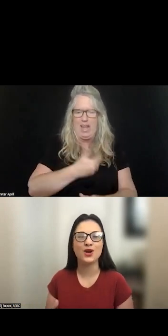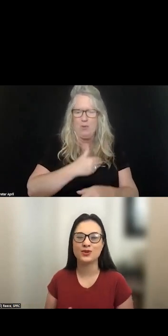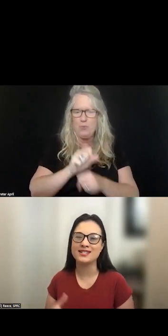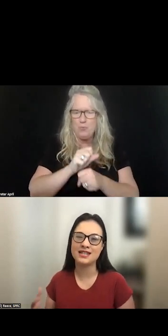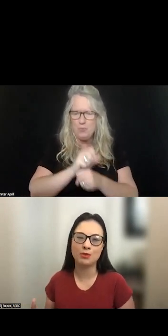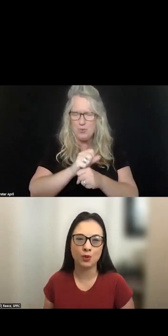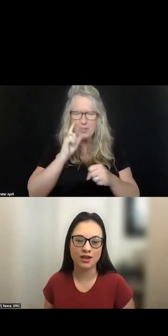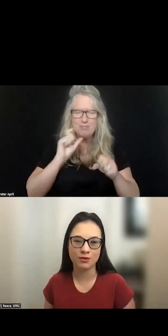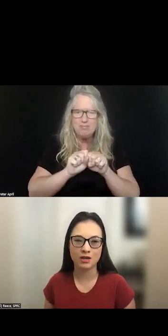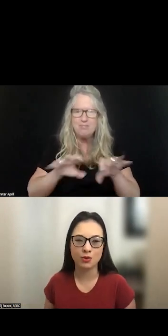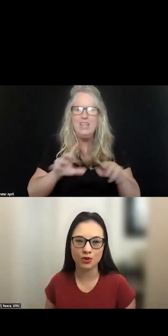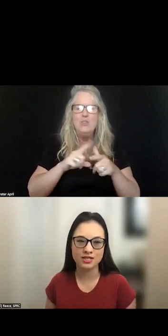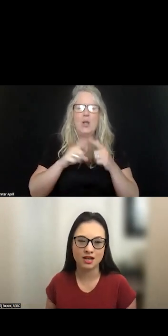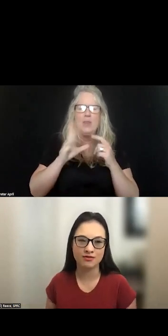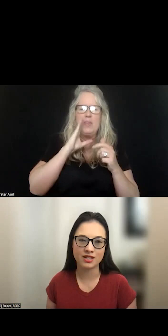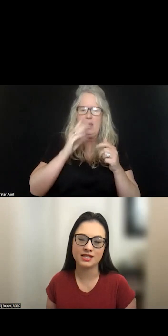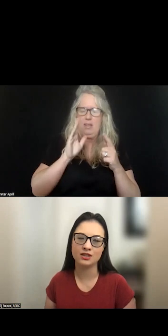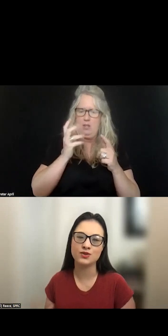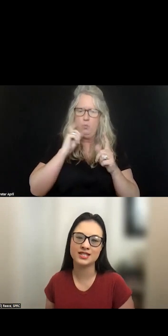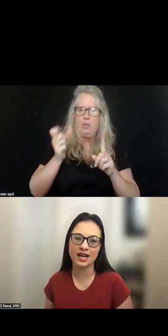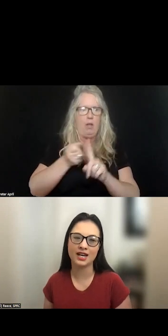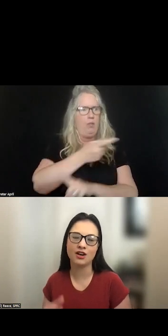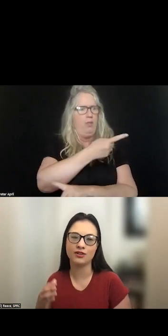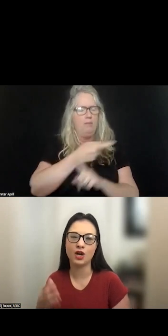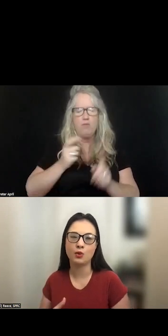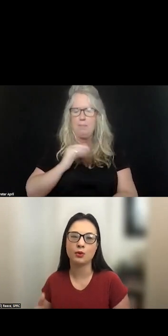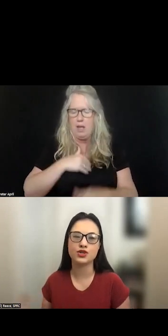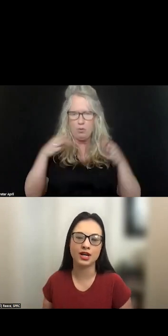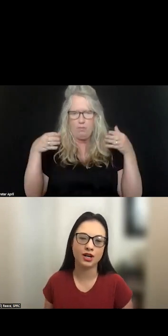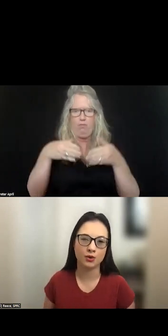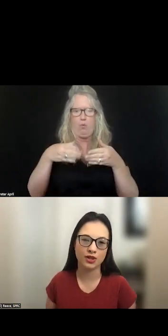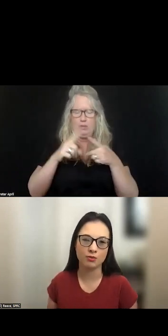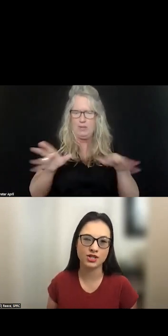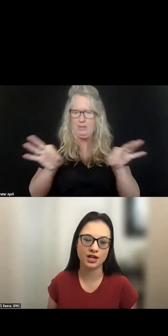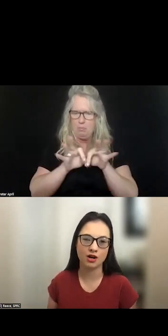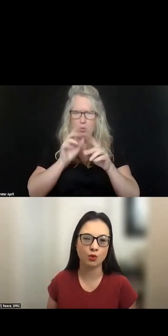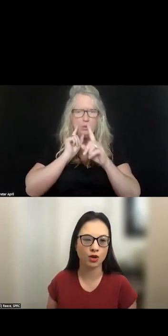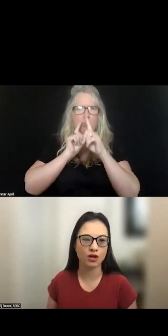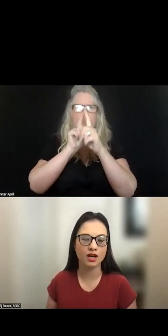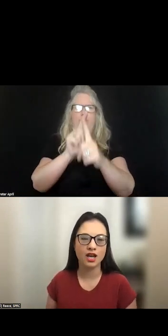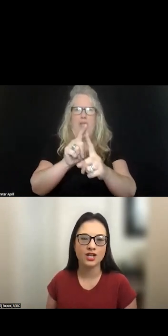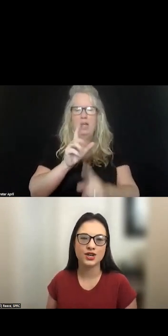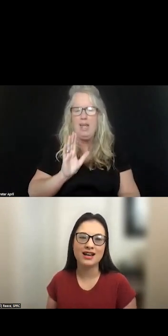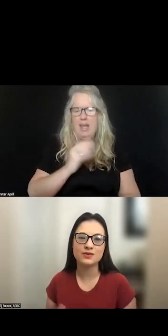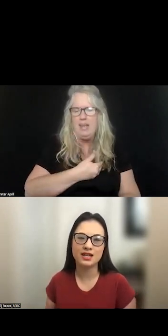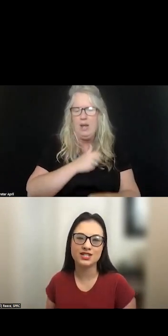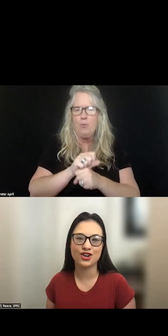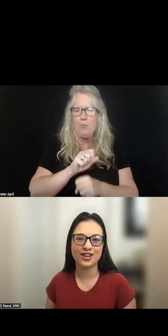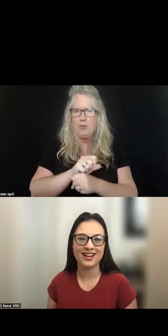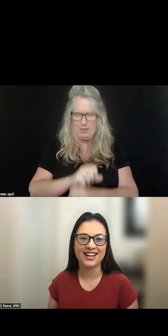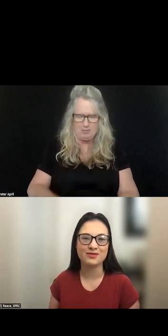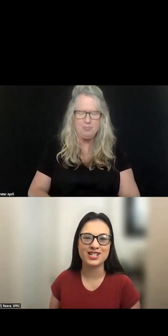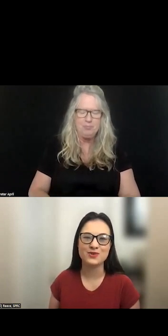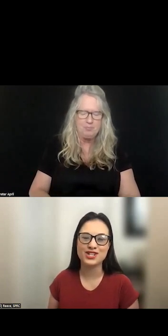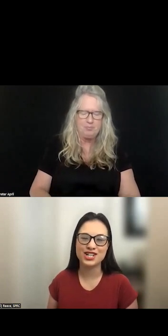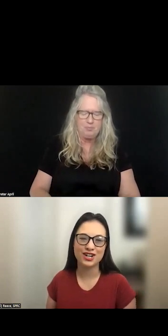don't really step away from the importance of this and lose sight of where we're trying to go with our mission and our work. So as we get